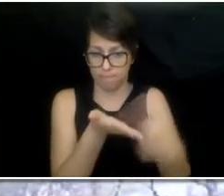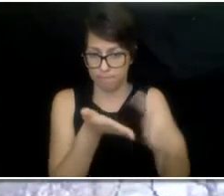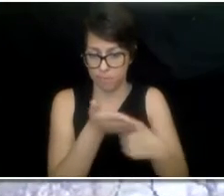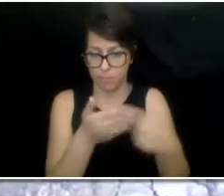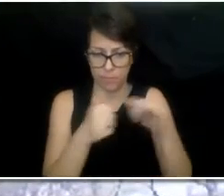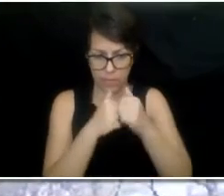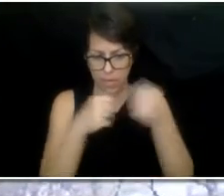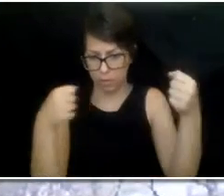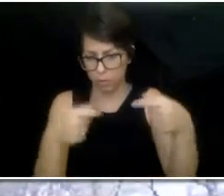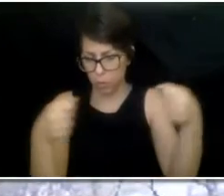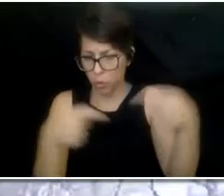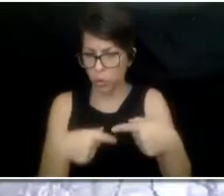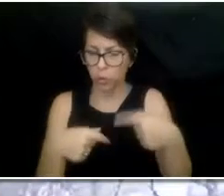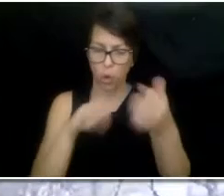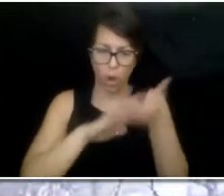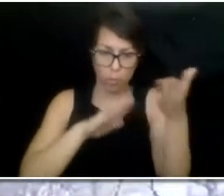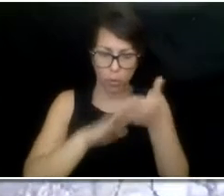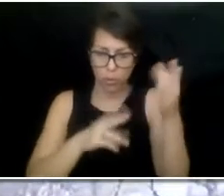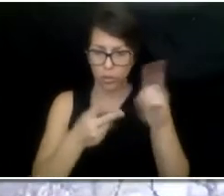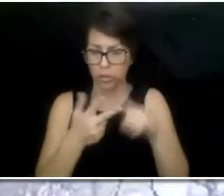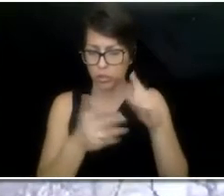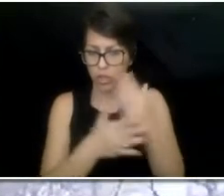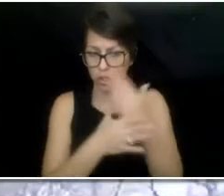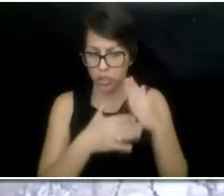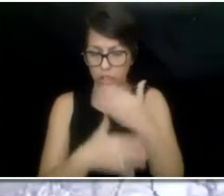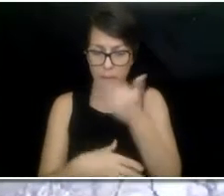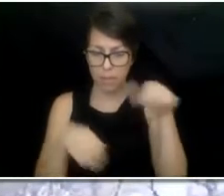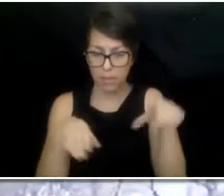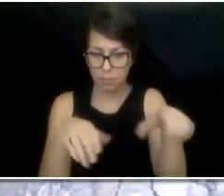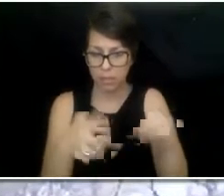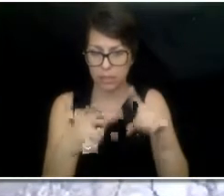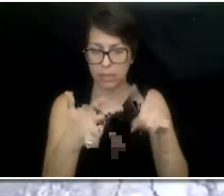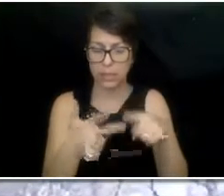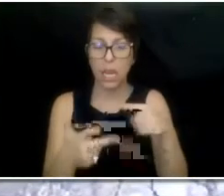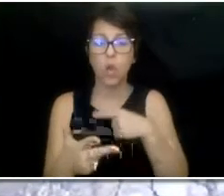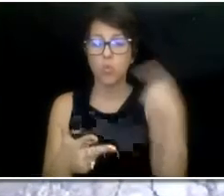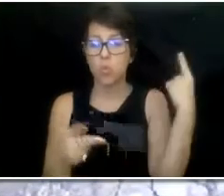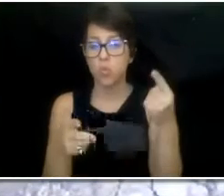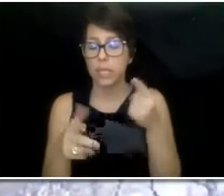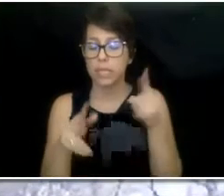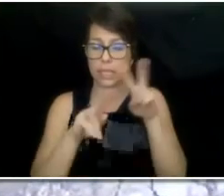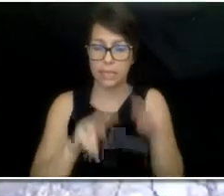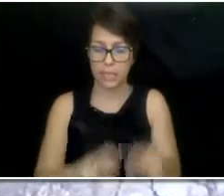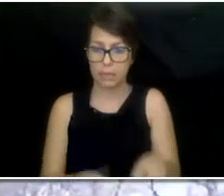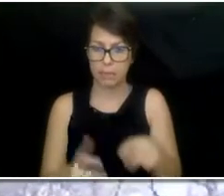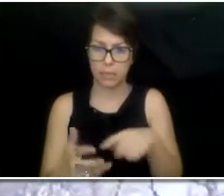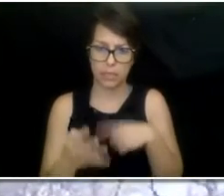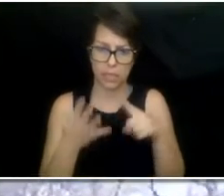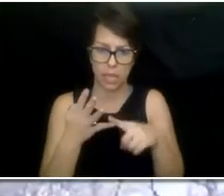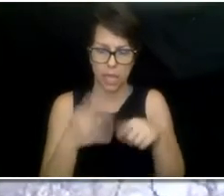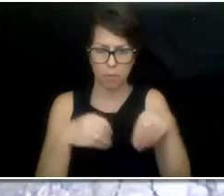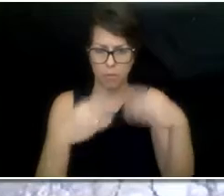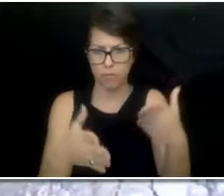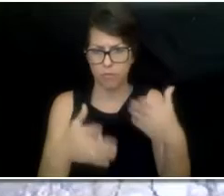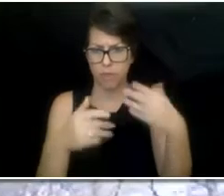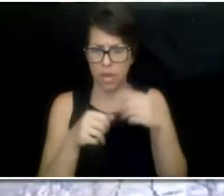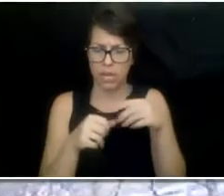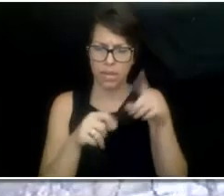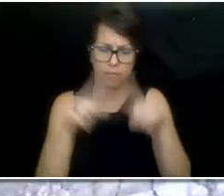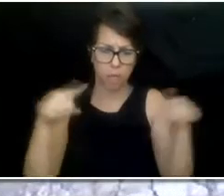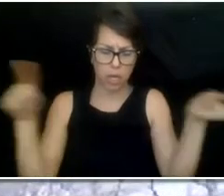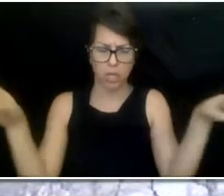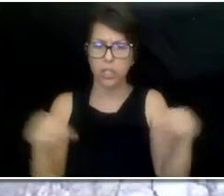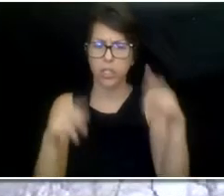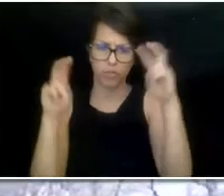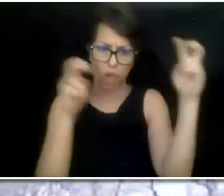orders uh for for uh protection remotely updates on Criminal Court operations during covid and training